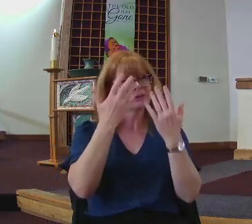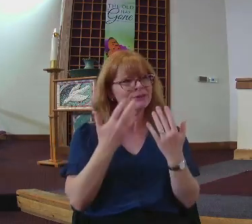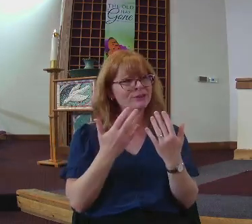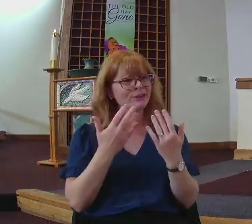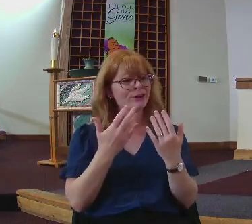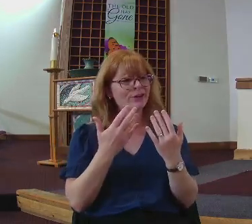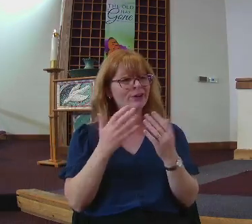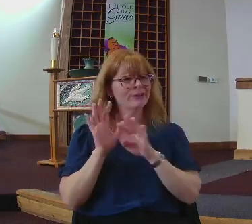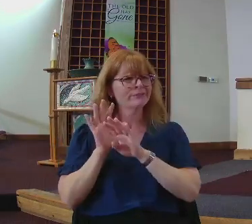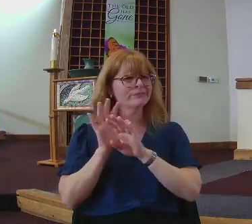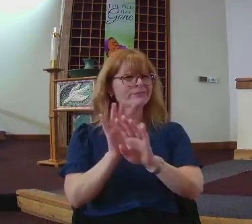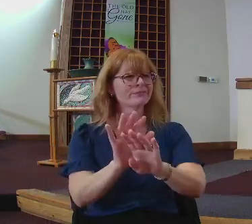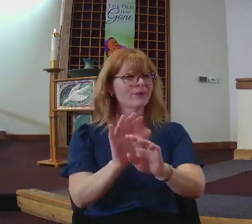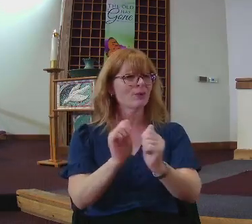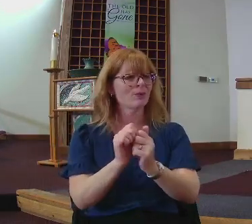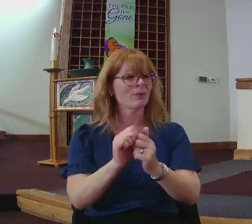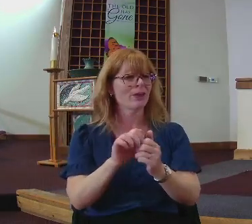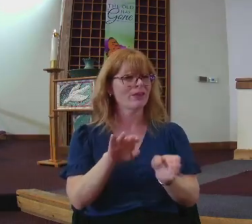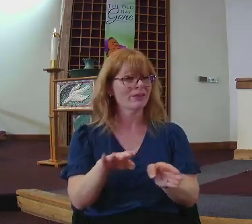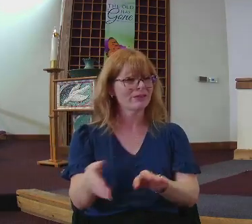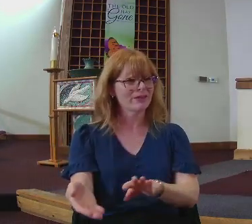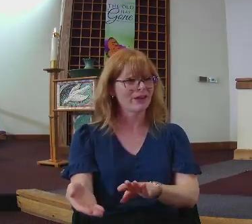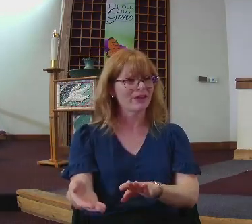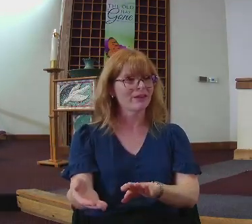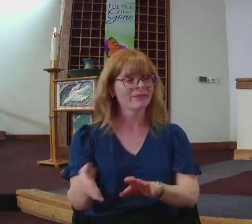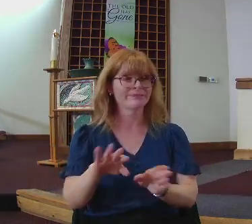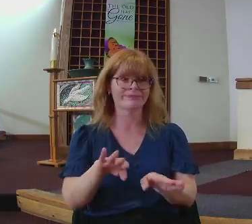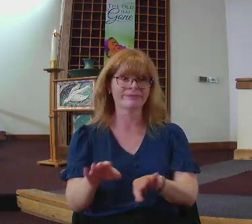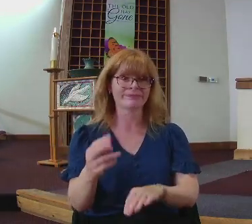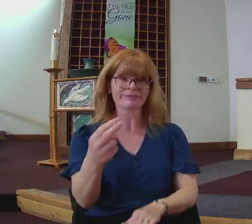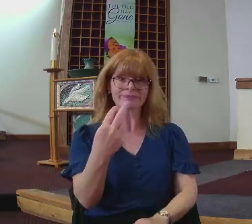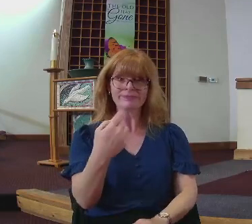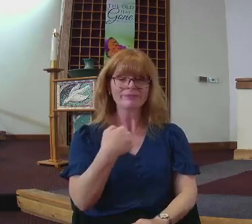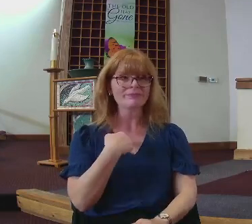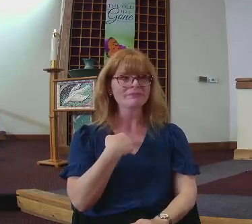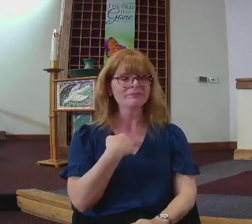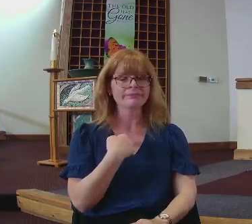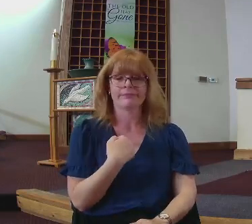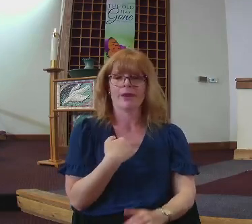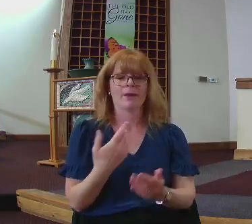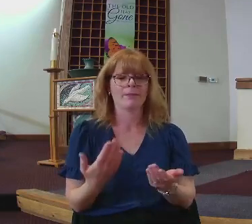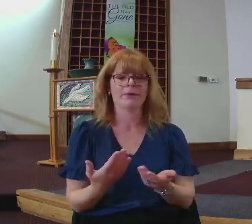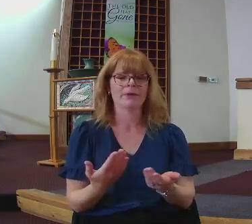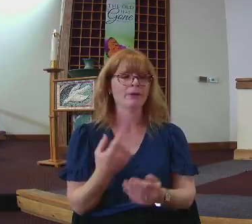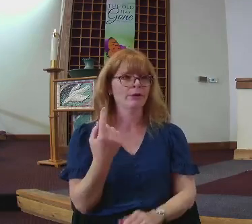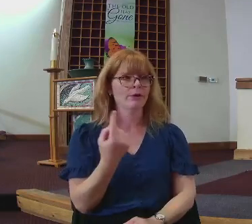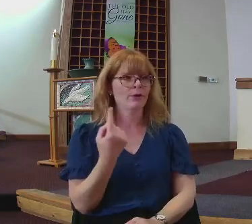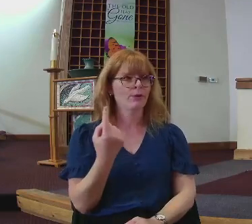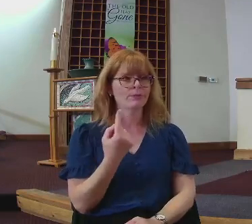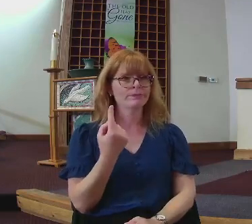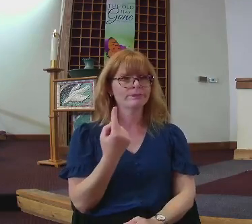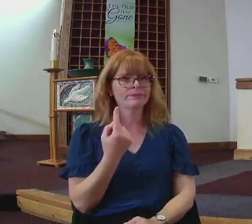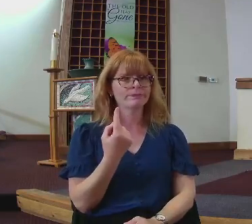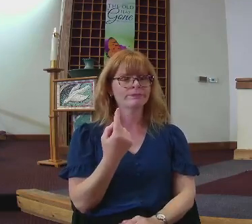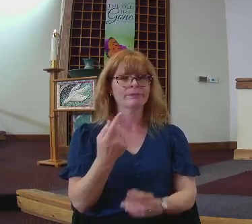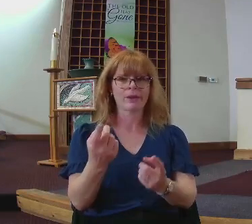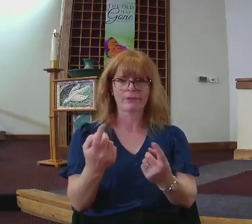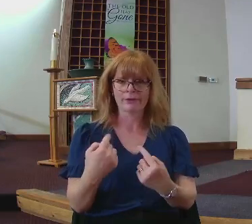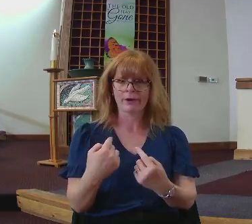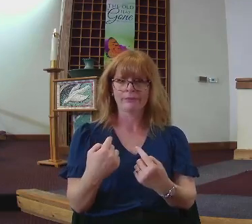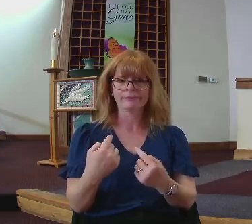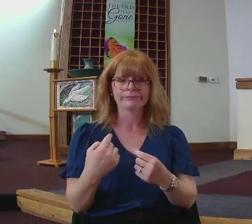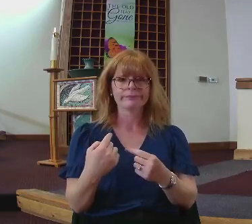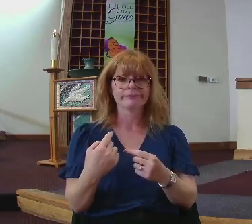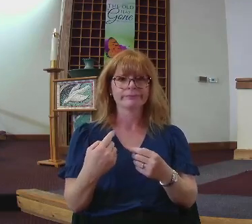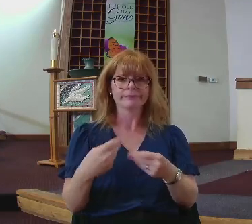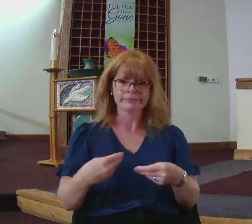with death. And death looked at me and said, "I've come alone today. I've come on a mission of